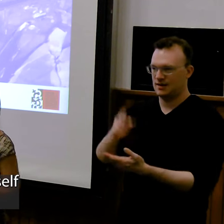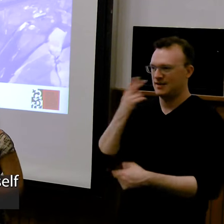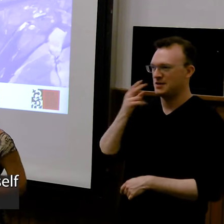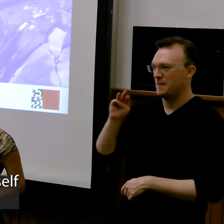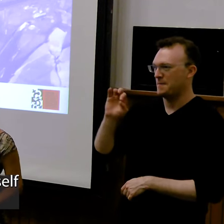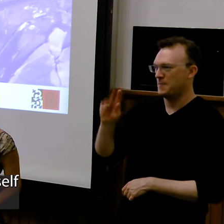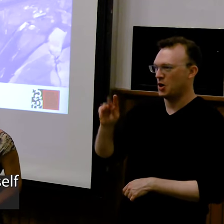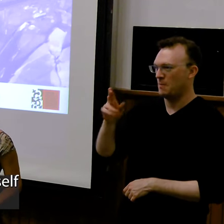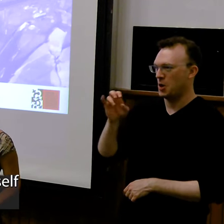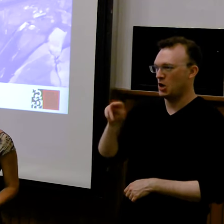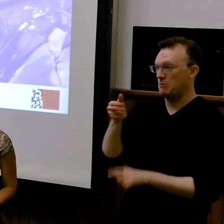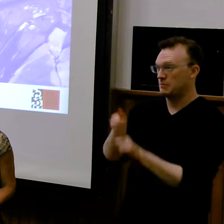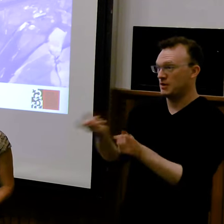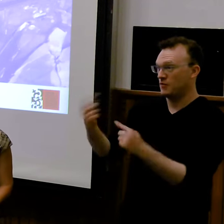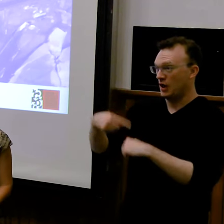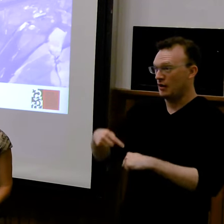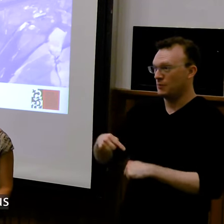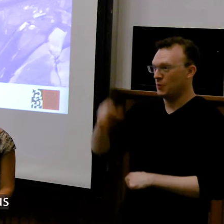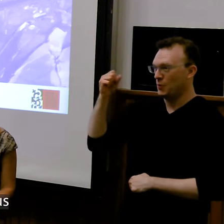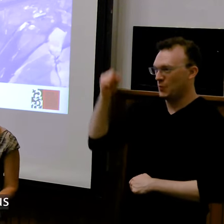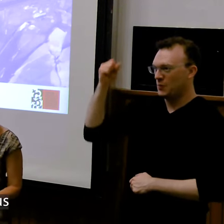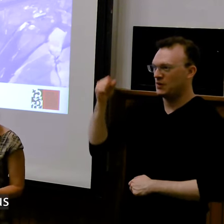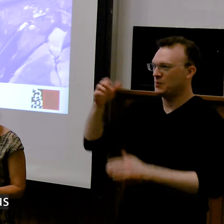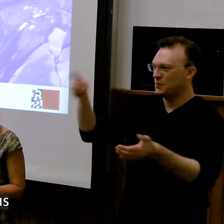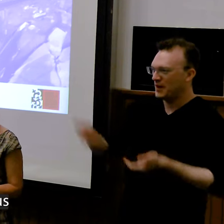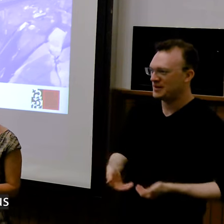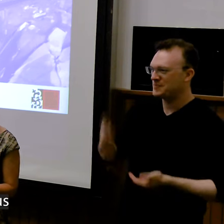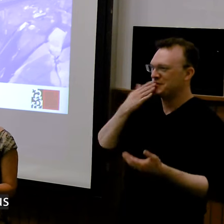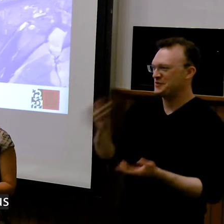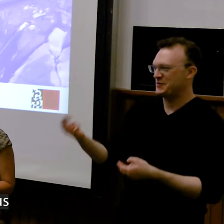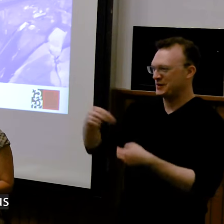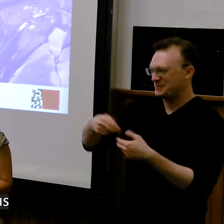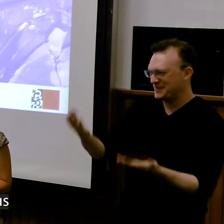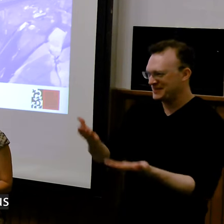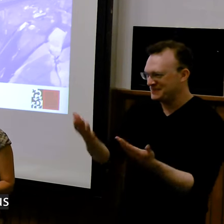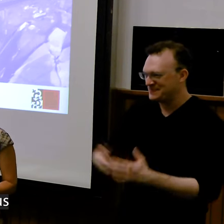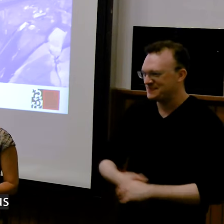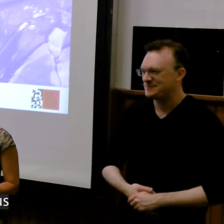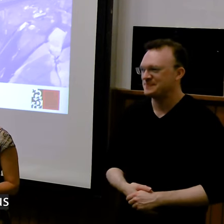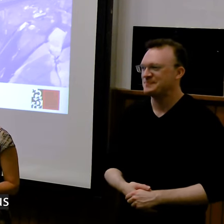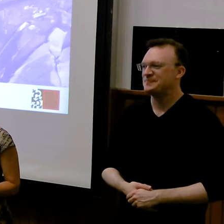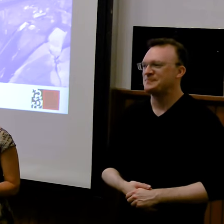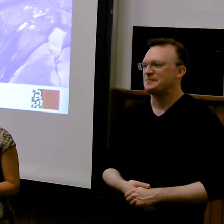Bonham himself is here with us tonight. So welcome. Thank you so much for joining us.